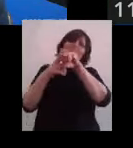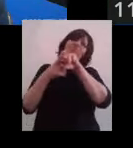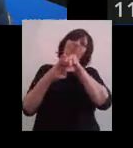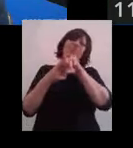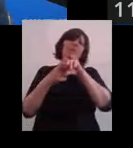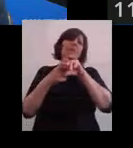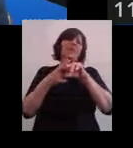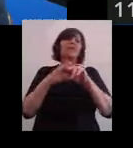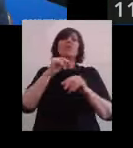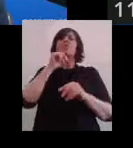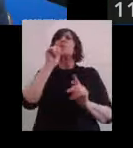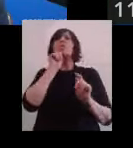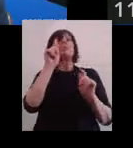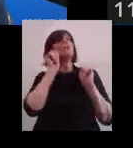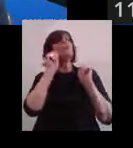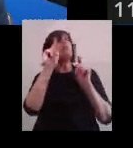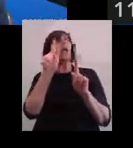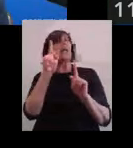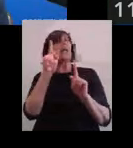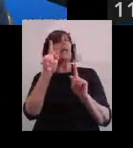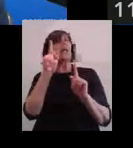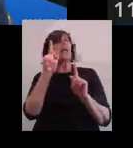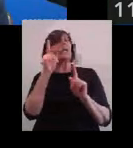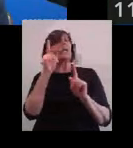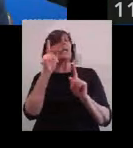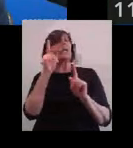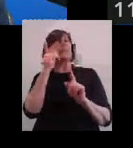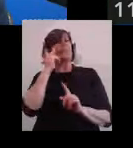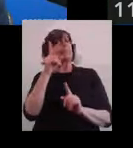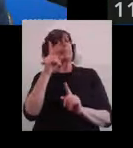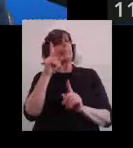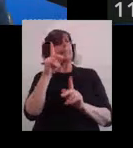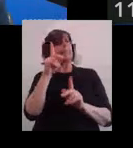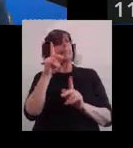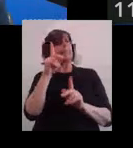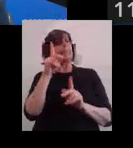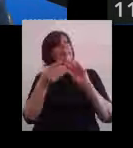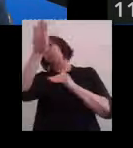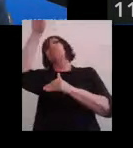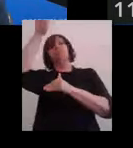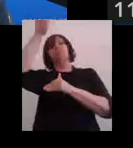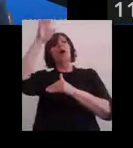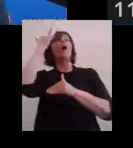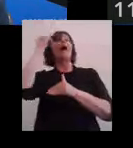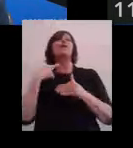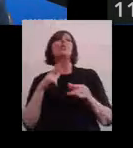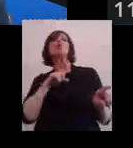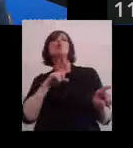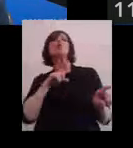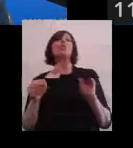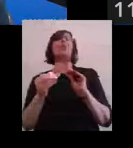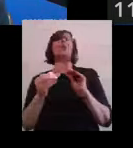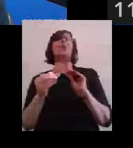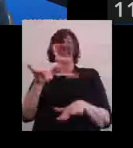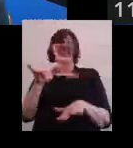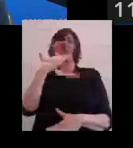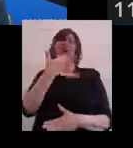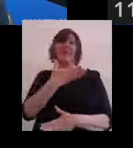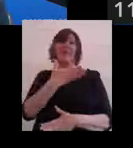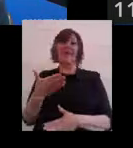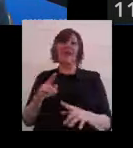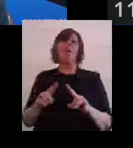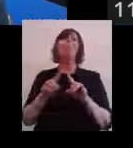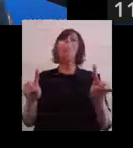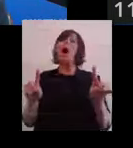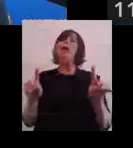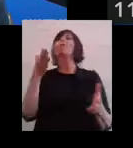surprised to see the testing numbers go up dramatically in the next week. That's a good thing. But we'll also, as a result of that, probably come up with